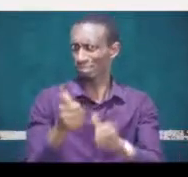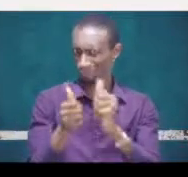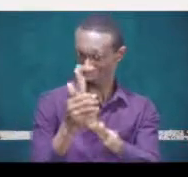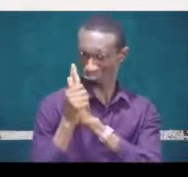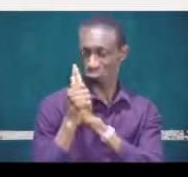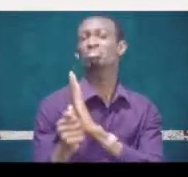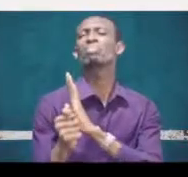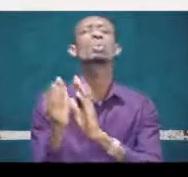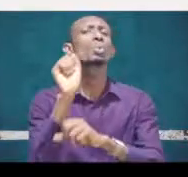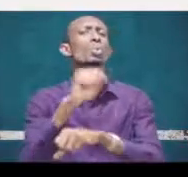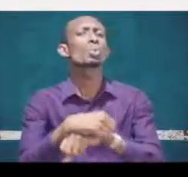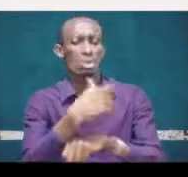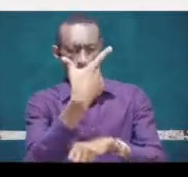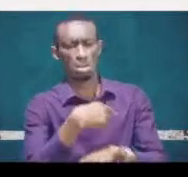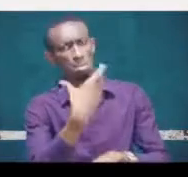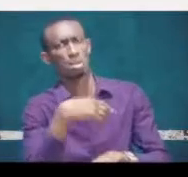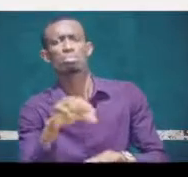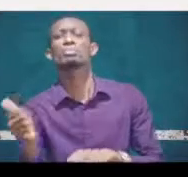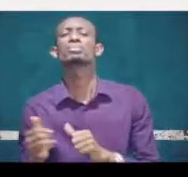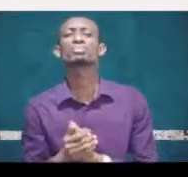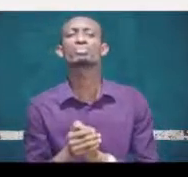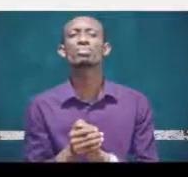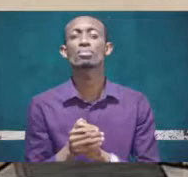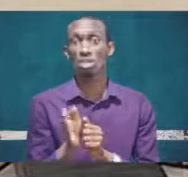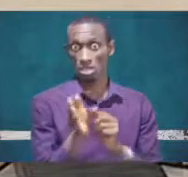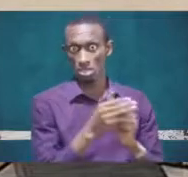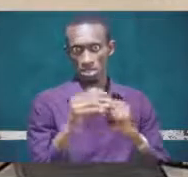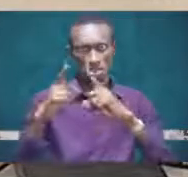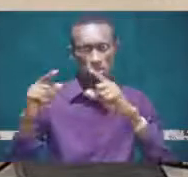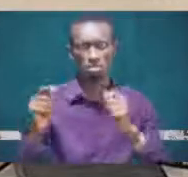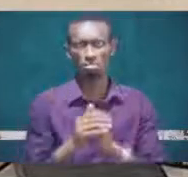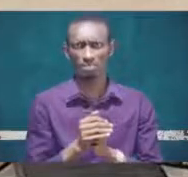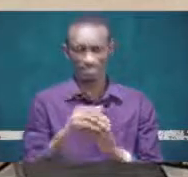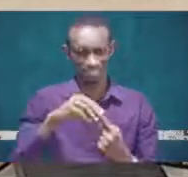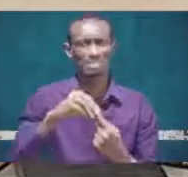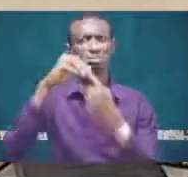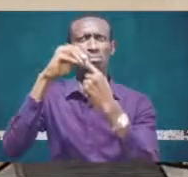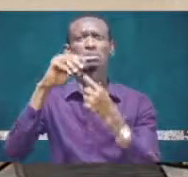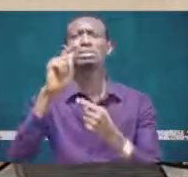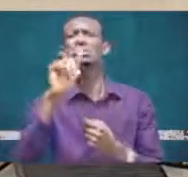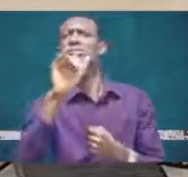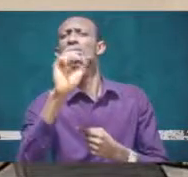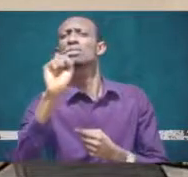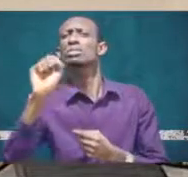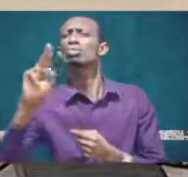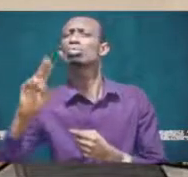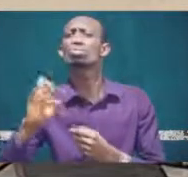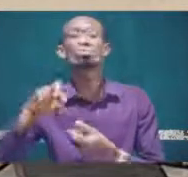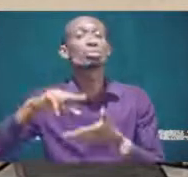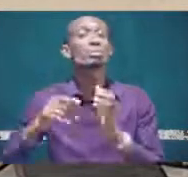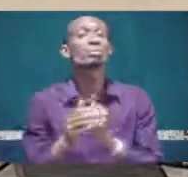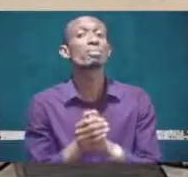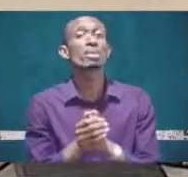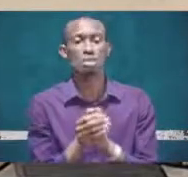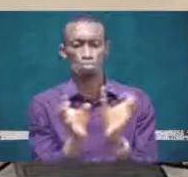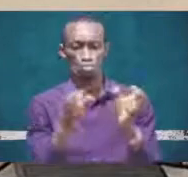tissues are tissues which have similar traits or characteristics that